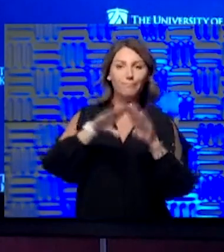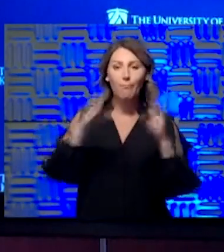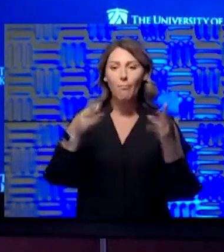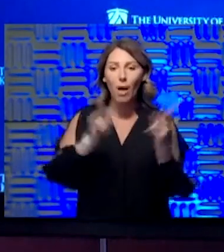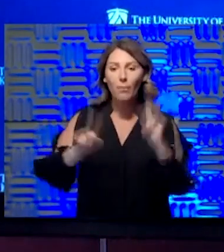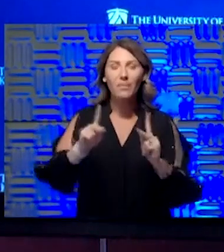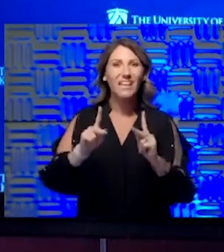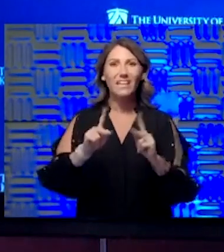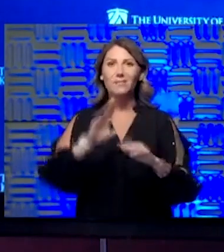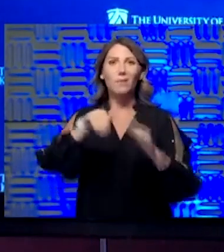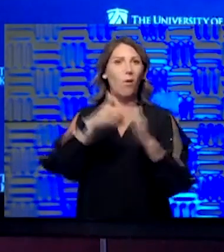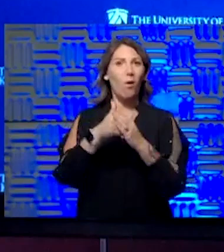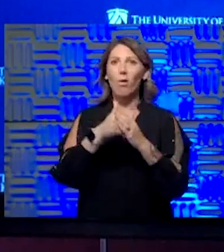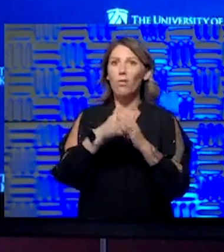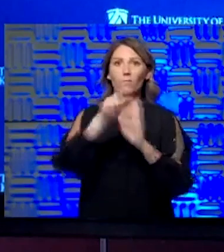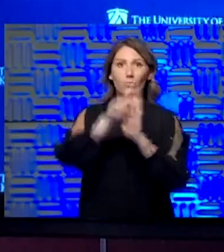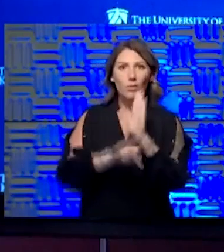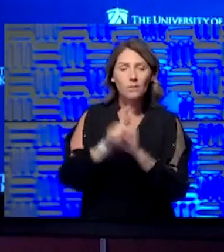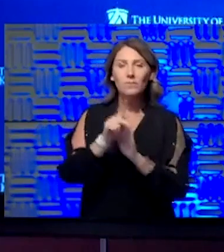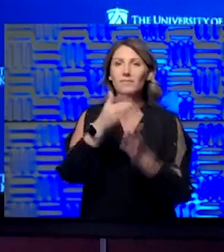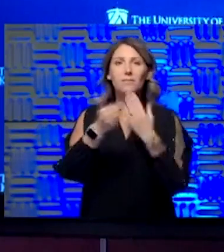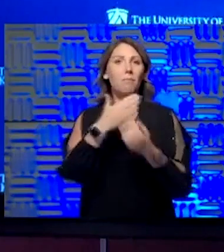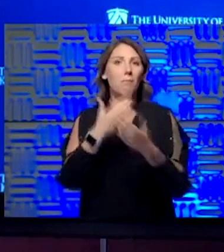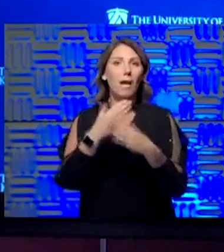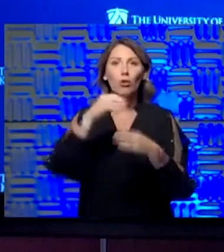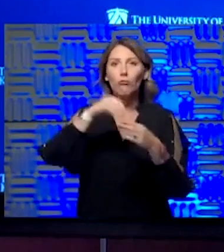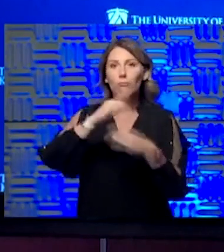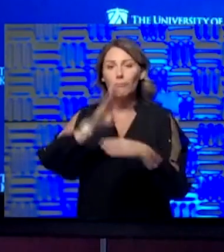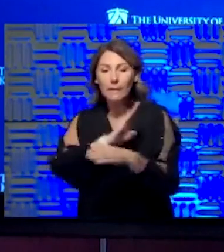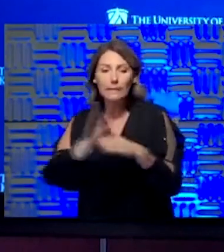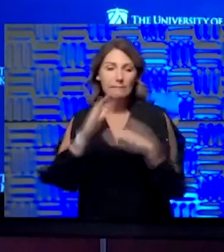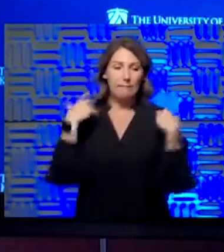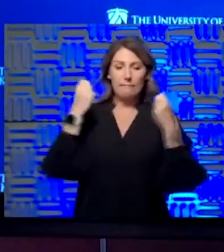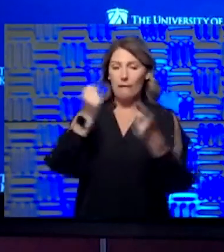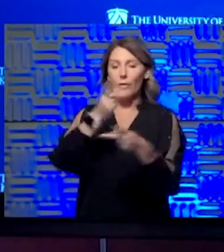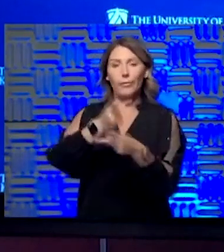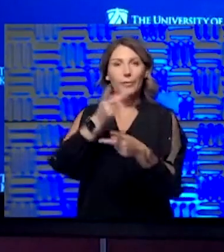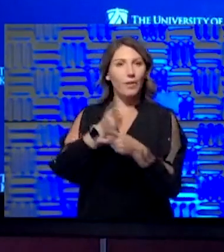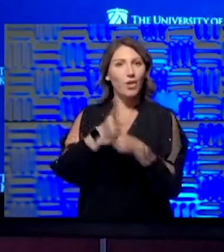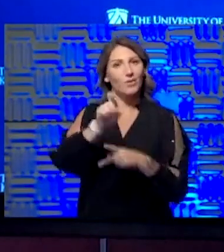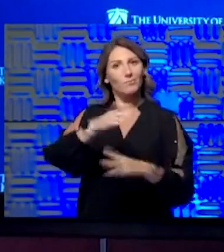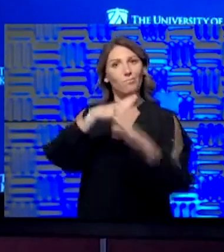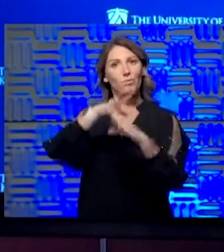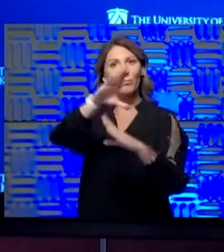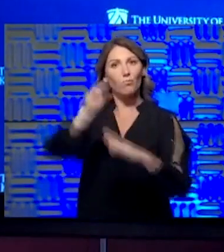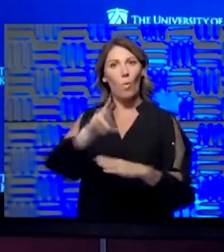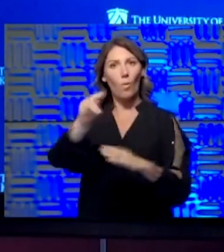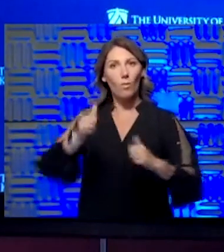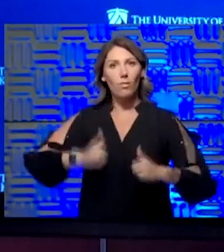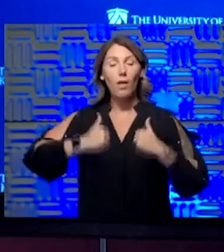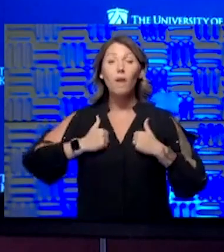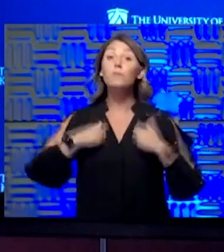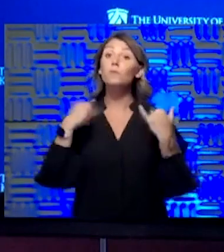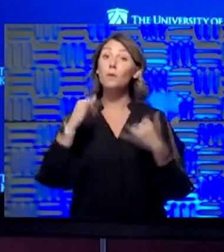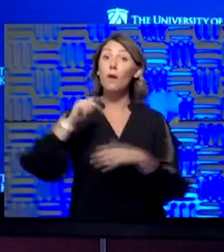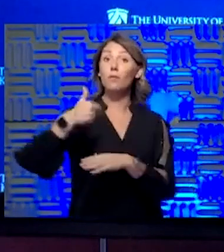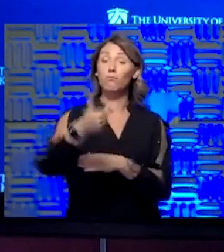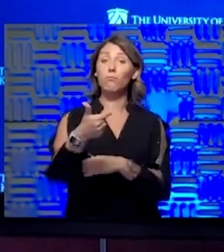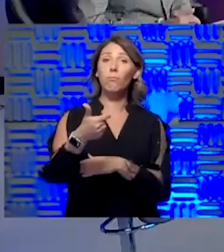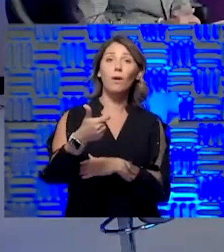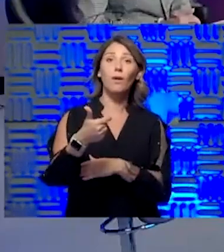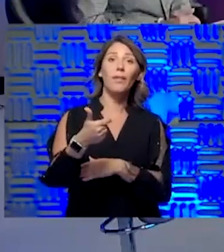gatherings are where hotspots can occur. And so in our phase 1, gatherings are discouraged altogether, and working from